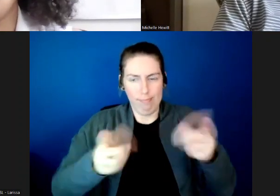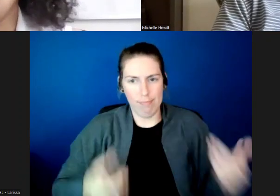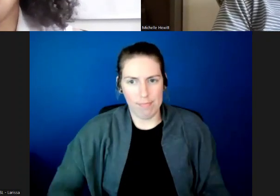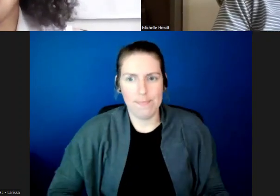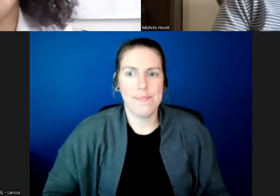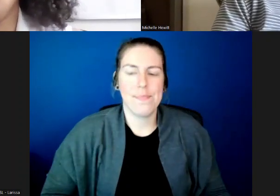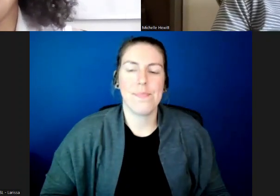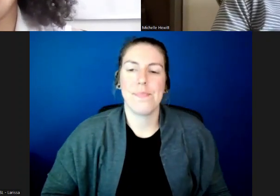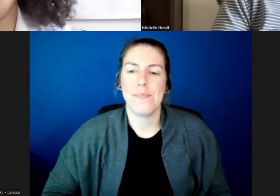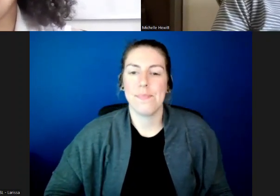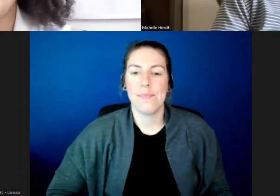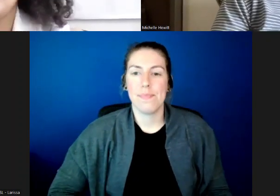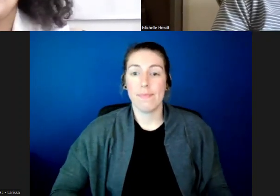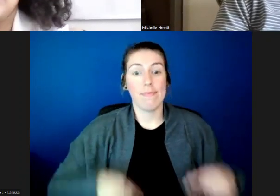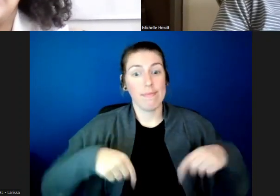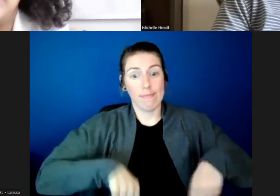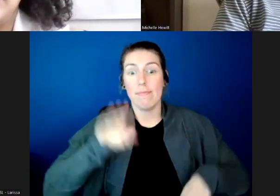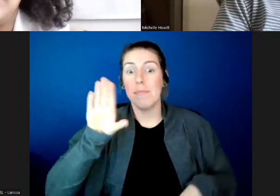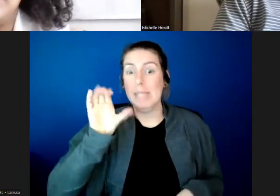housing, especially here in BC,